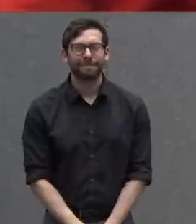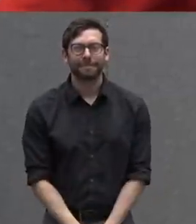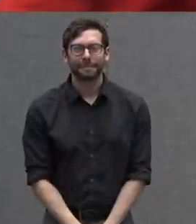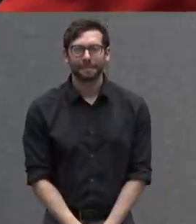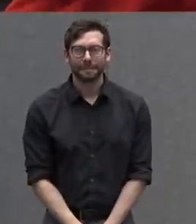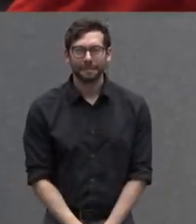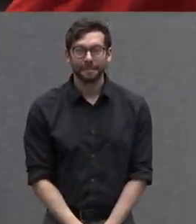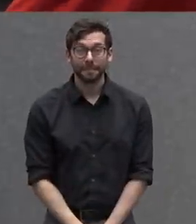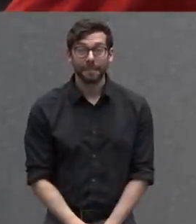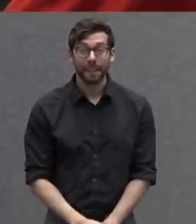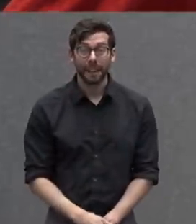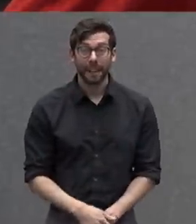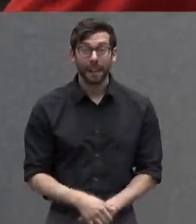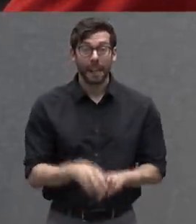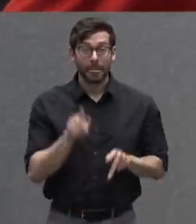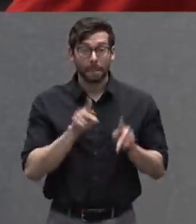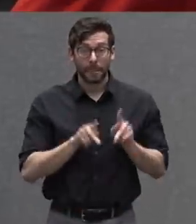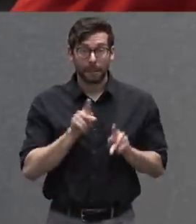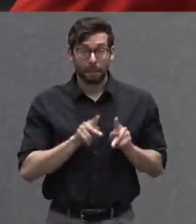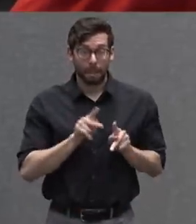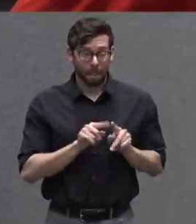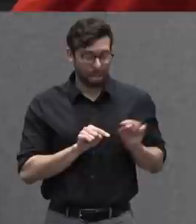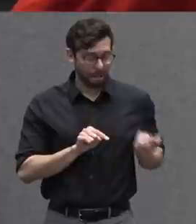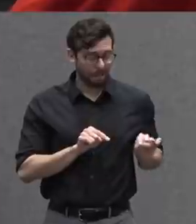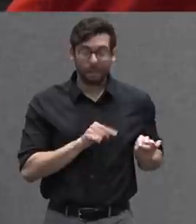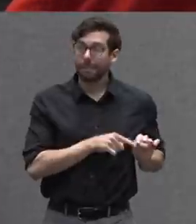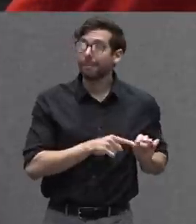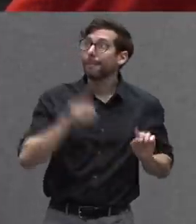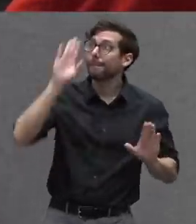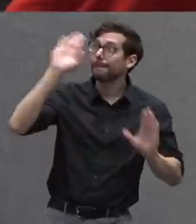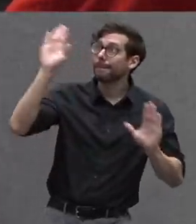All the people are waving goodbye.